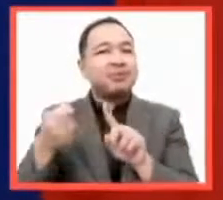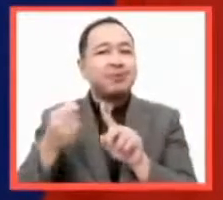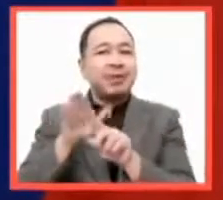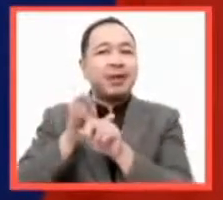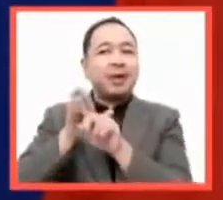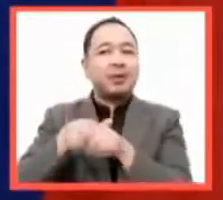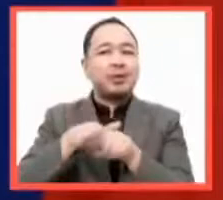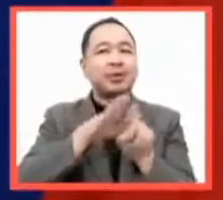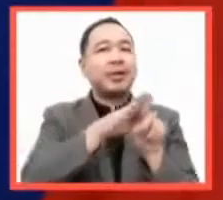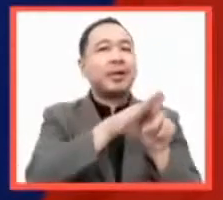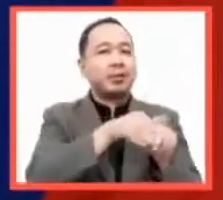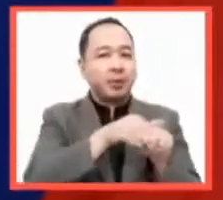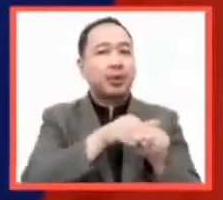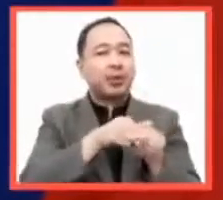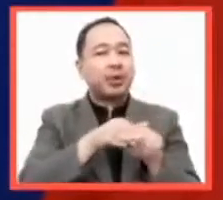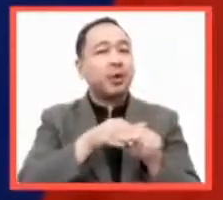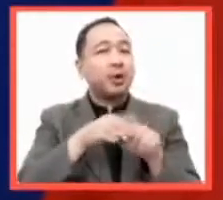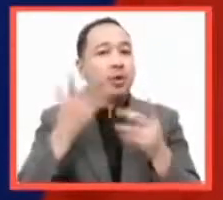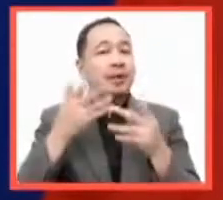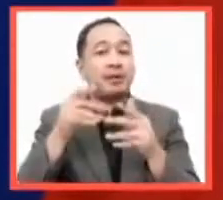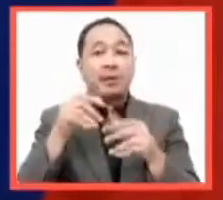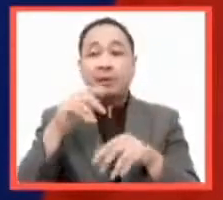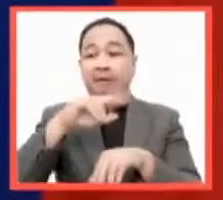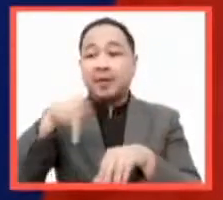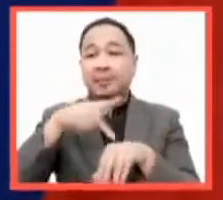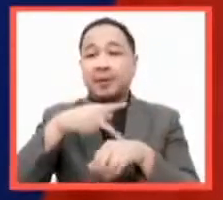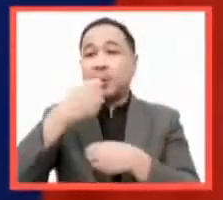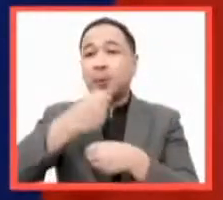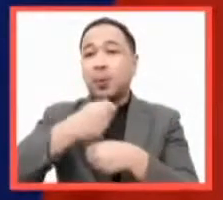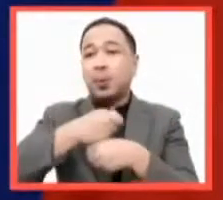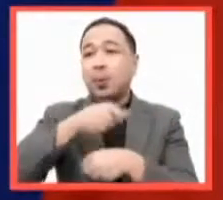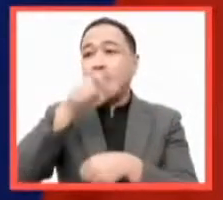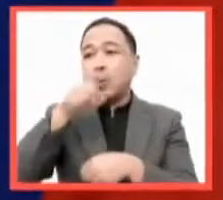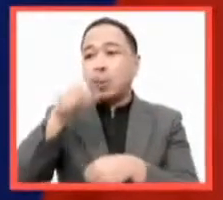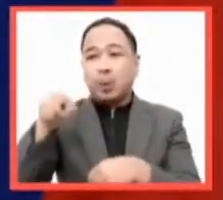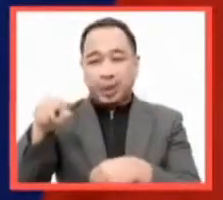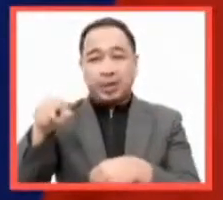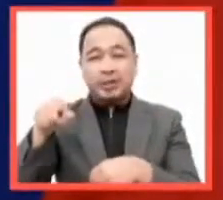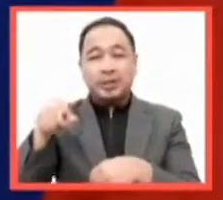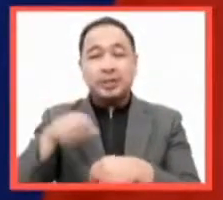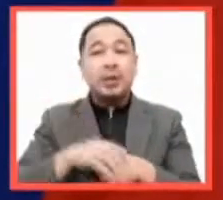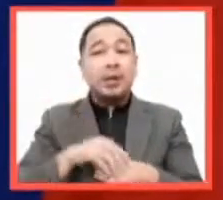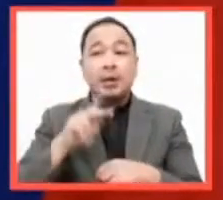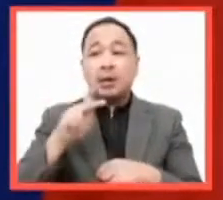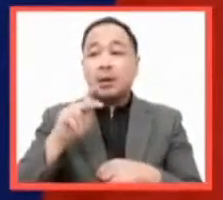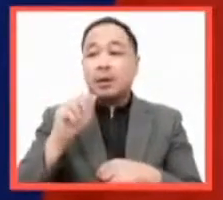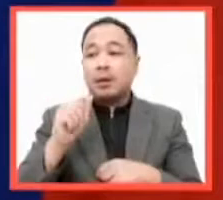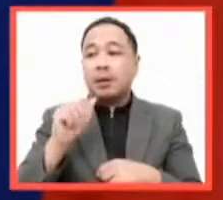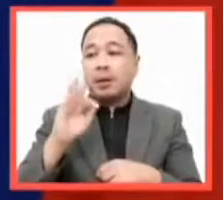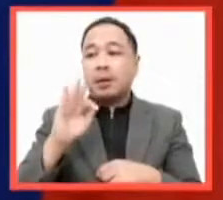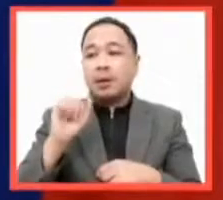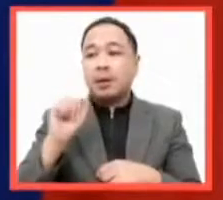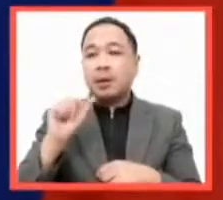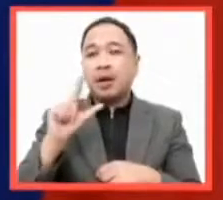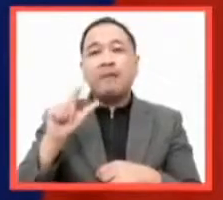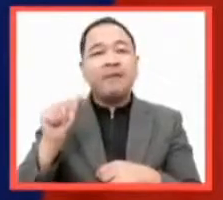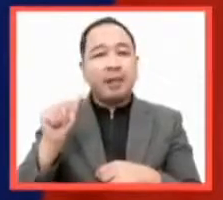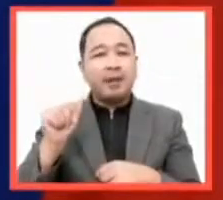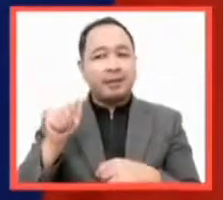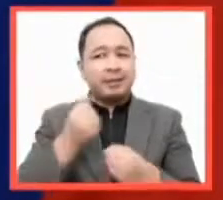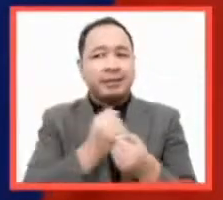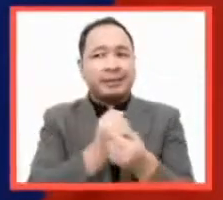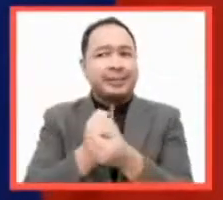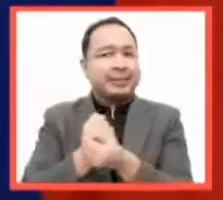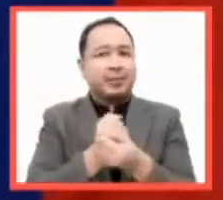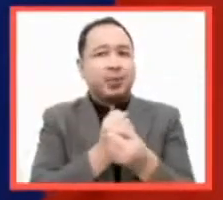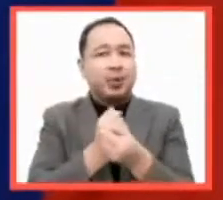workers. The kafala system is one such behemoth that chains the weak, the desperate, and